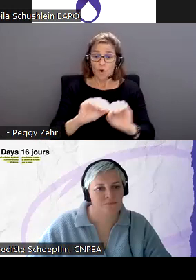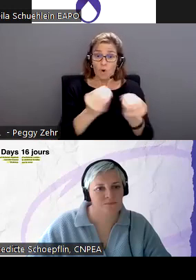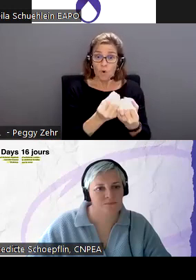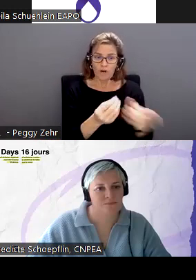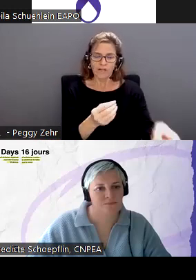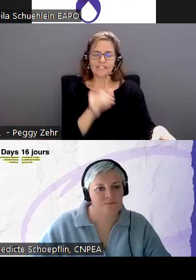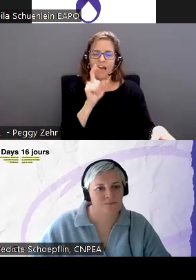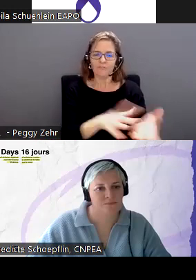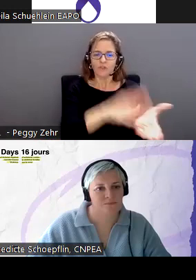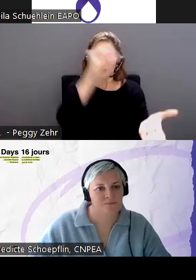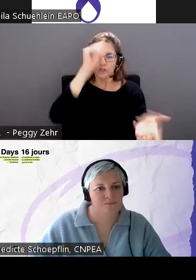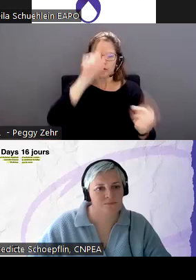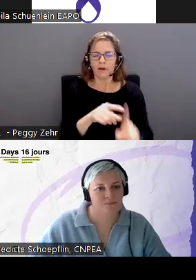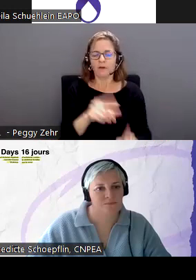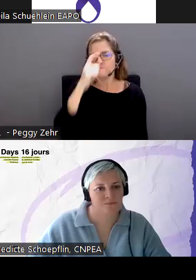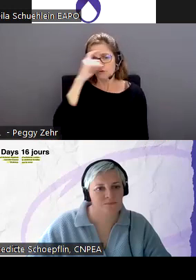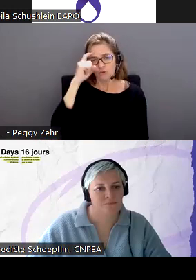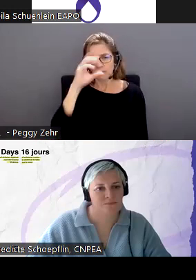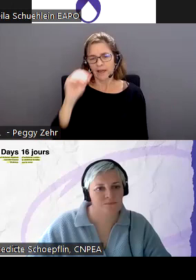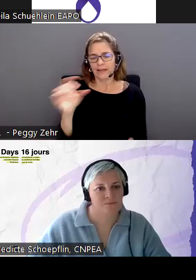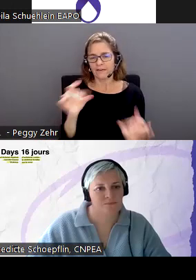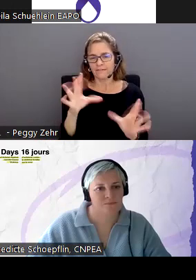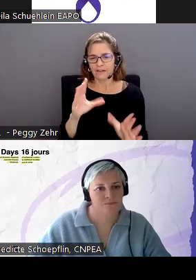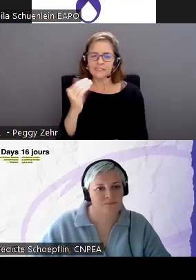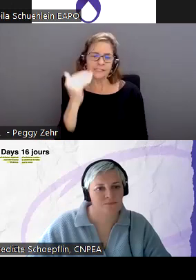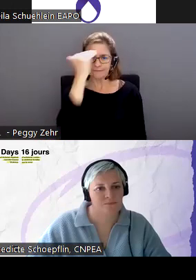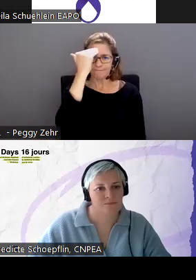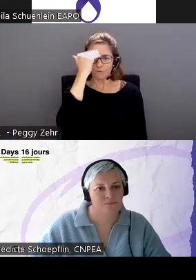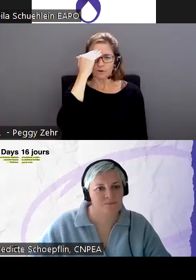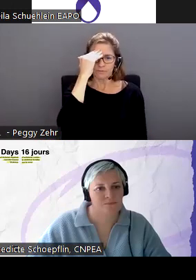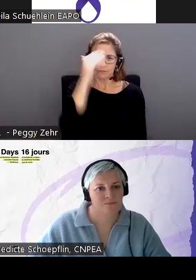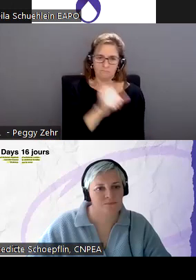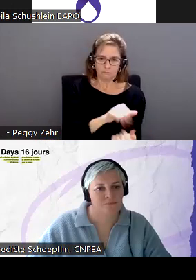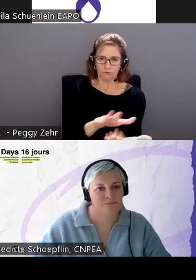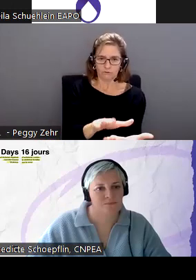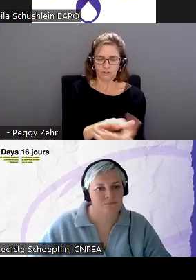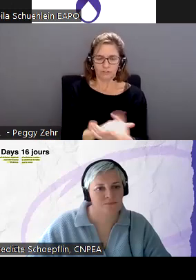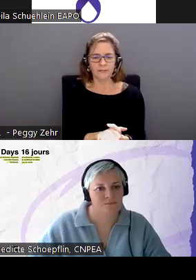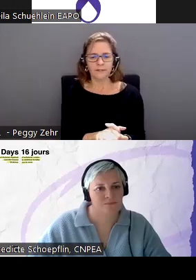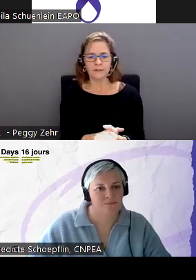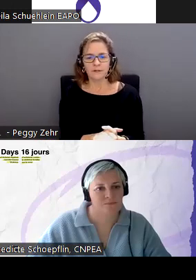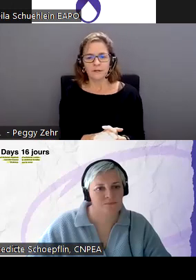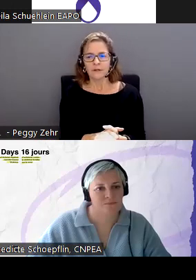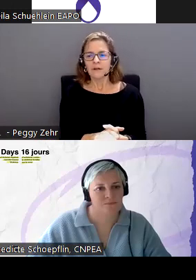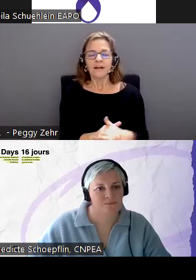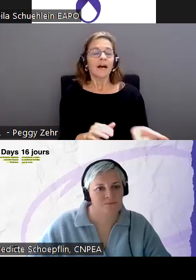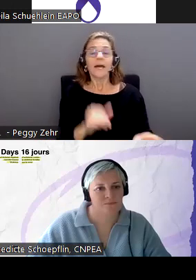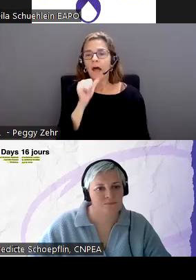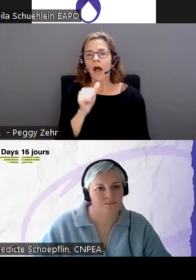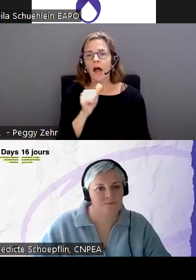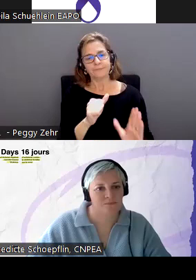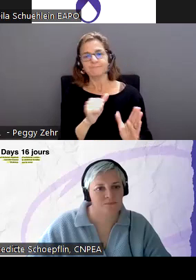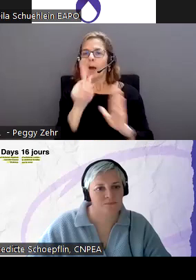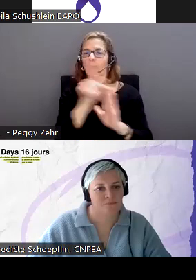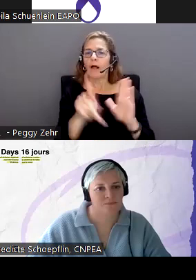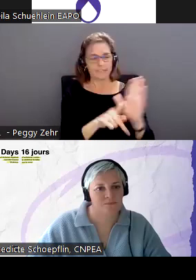informed. There's so many resources that can help you do this, not in a way, as someone was saying, where it's a policy, it's a bunch of